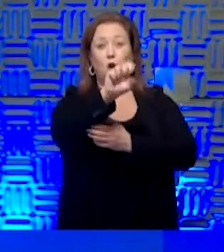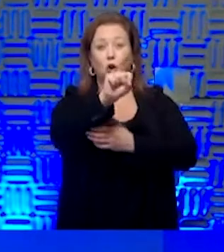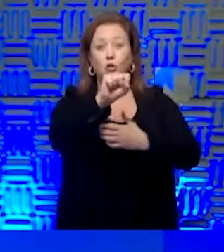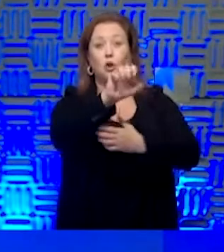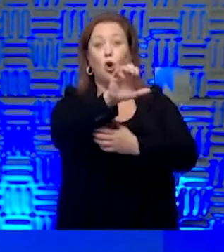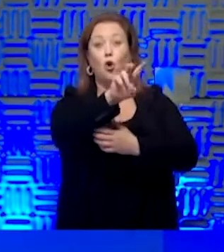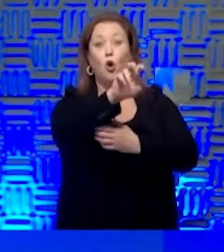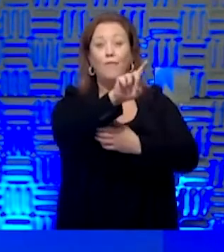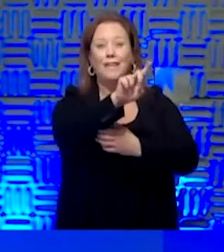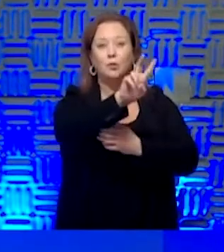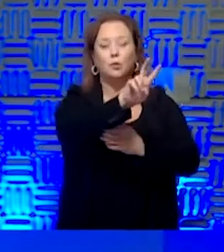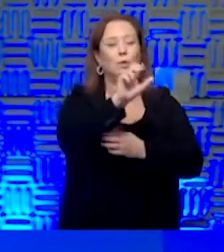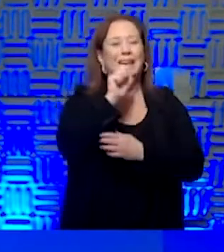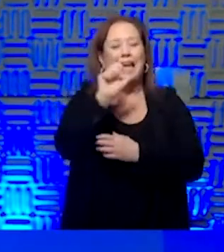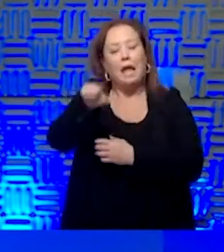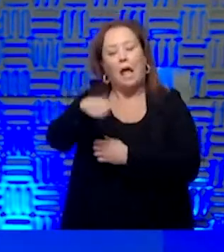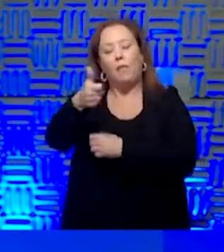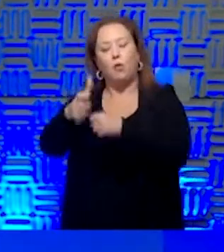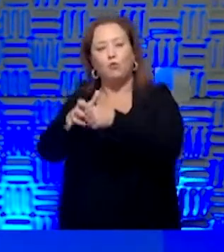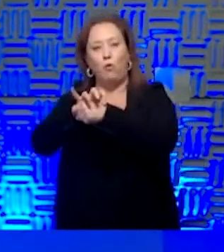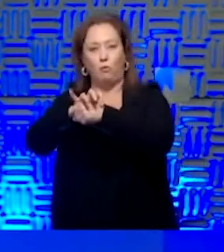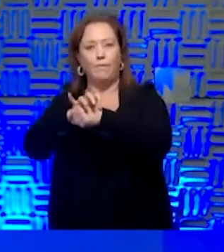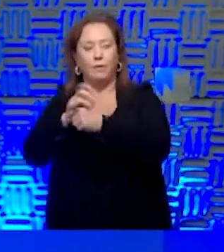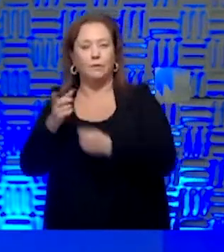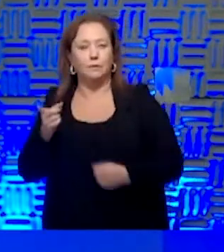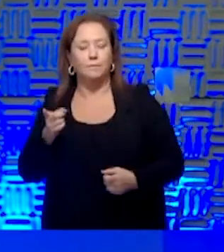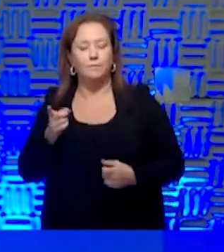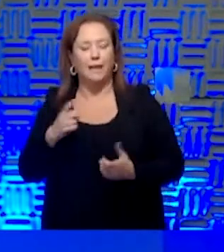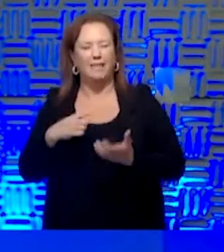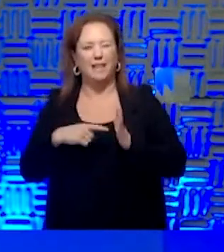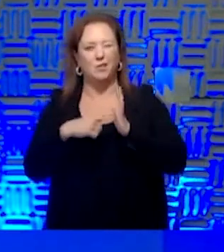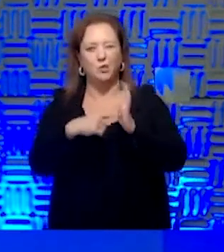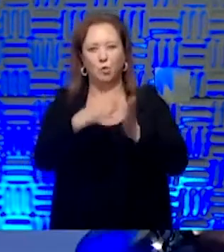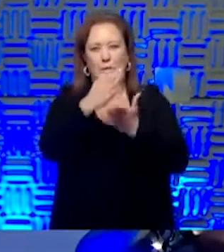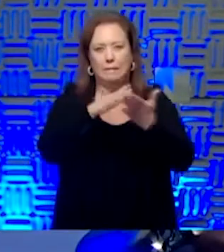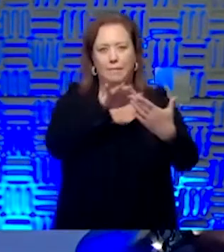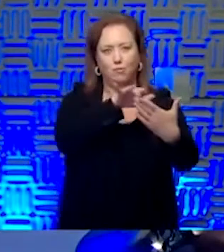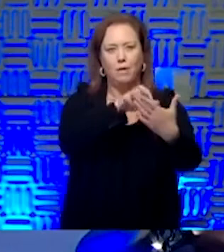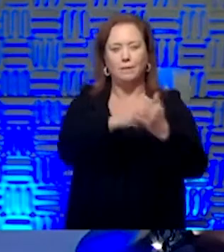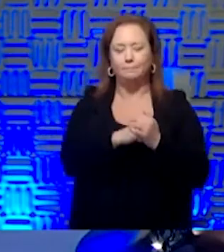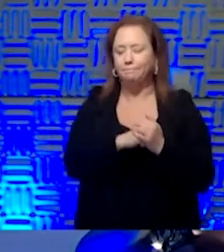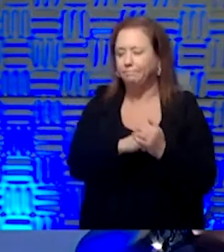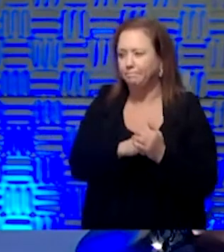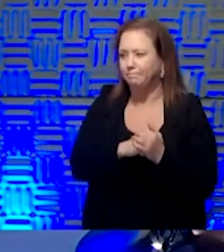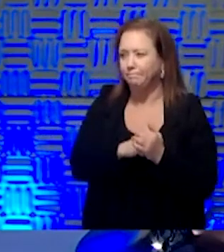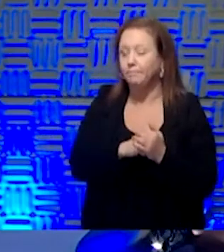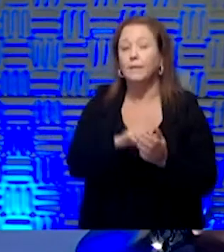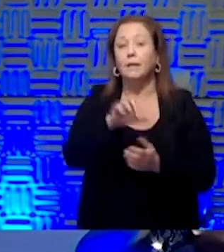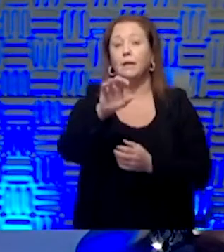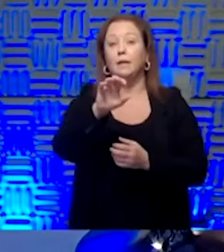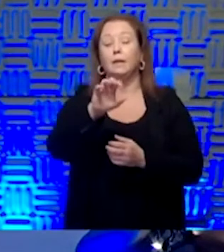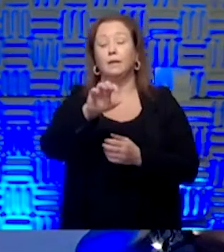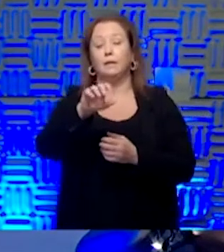not another coronavirus, and that has happened as well in some of the studies. You have to remember the FDA is pushing this